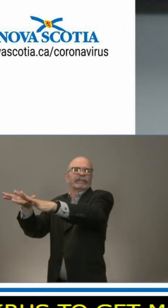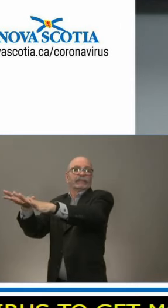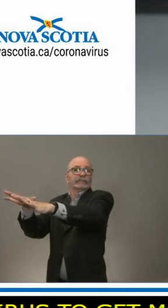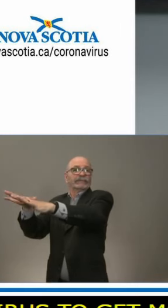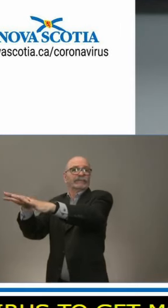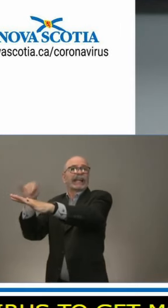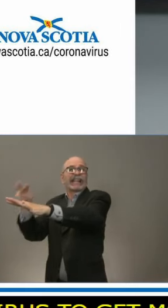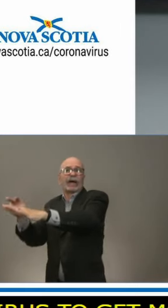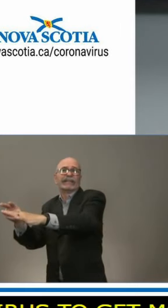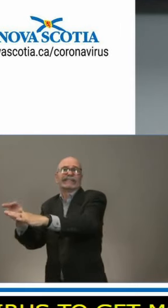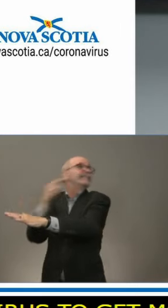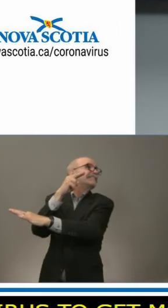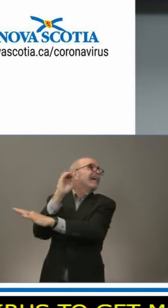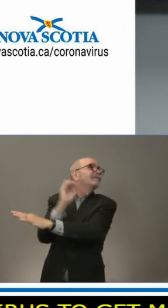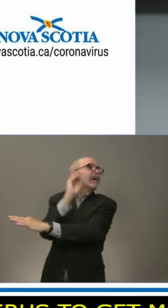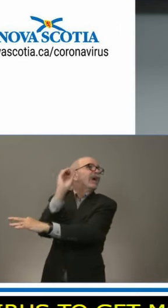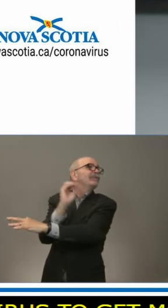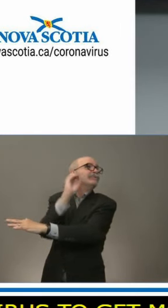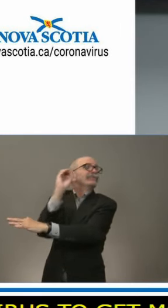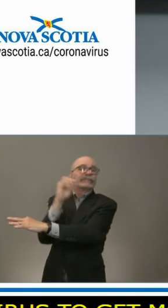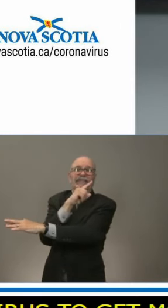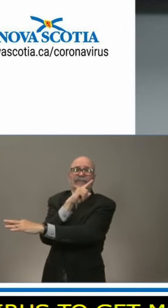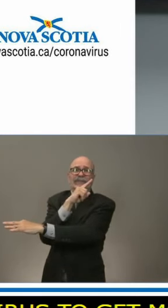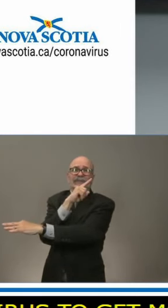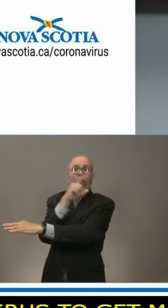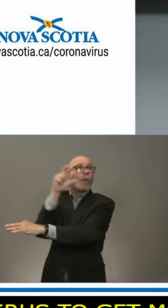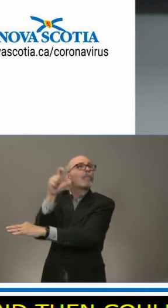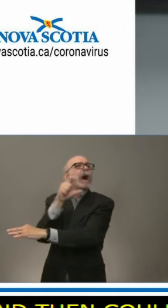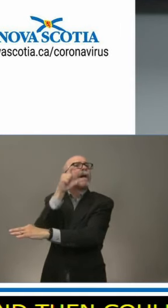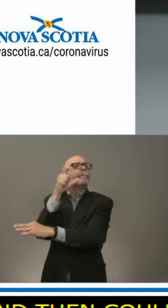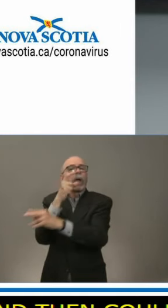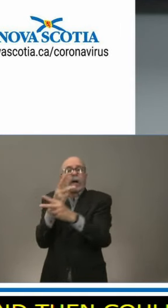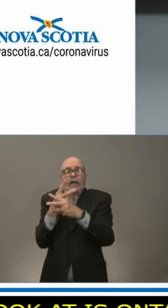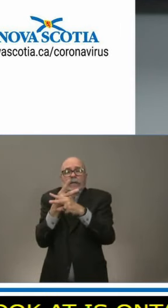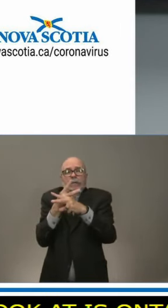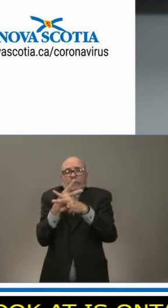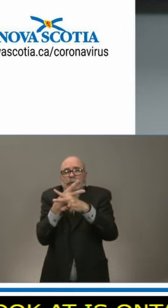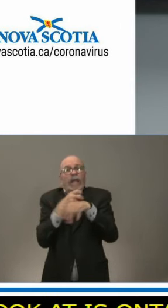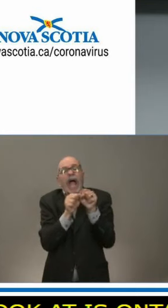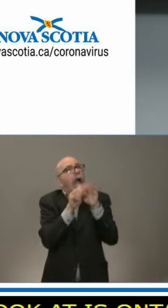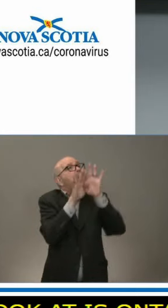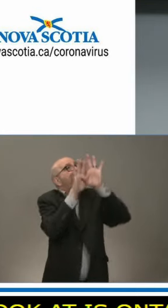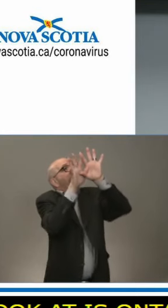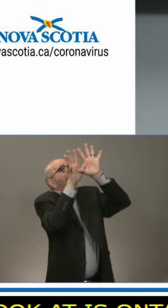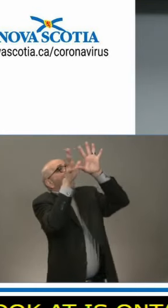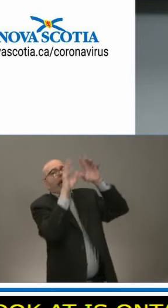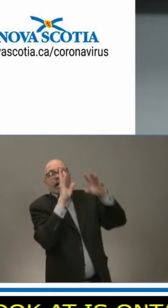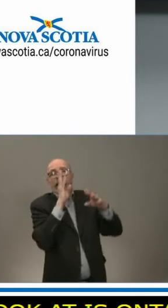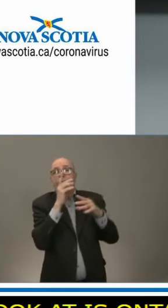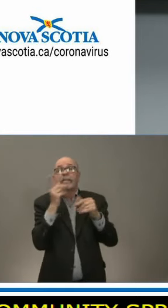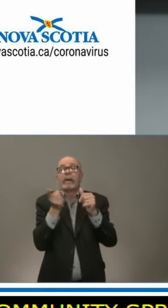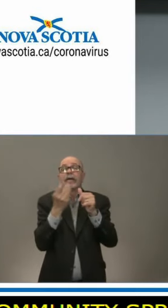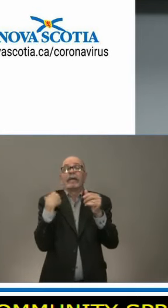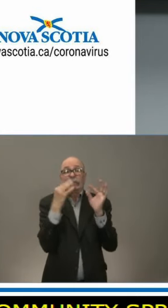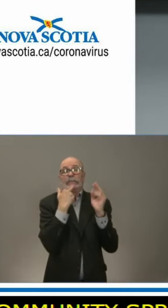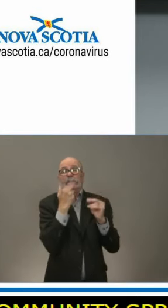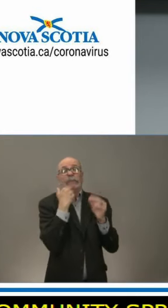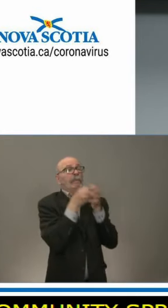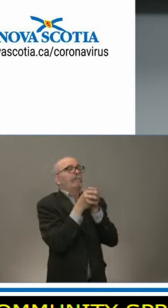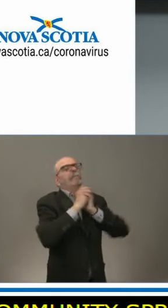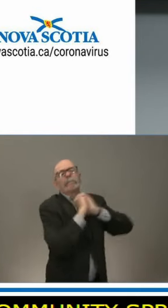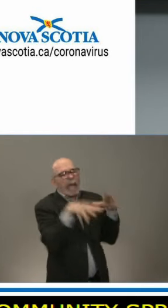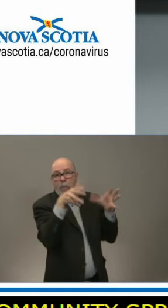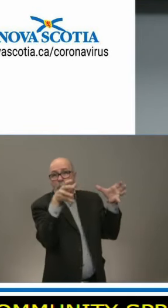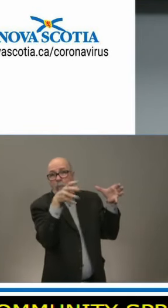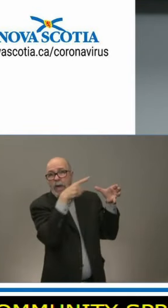have wide community spread. We have a chance to avoid that because we implemented our tough measures 2 to 3 weeks